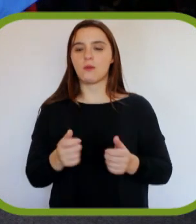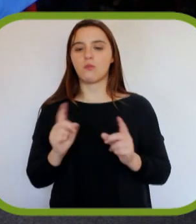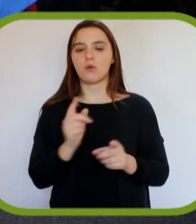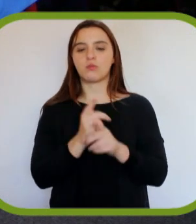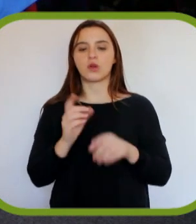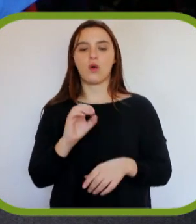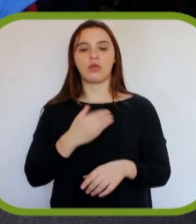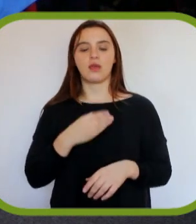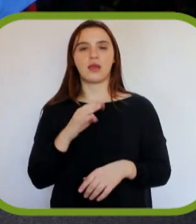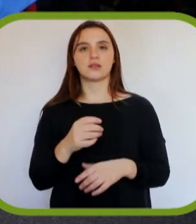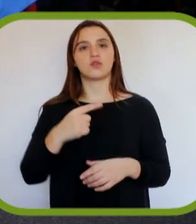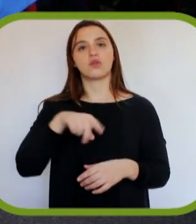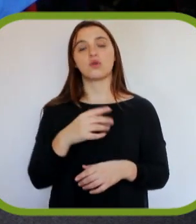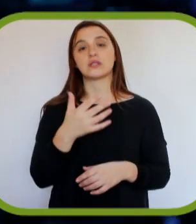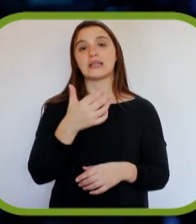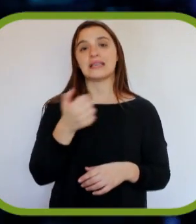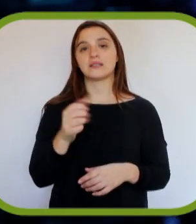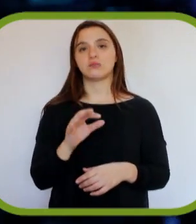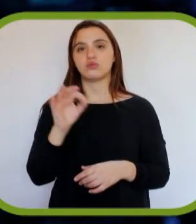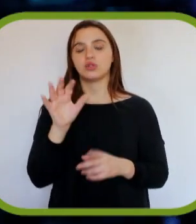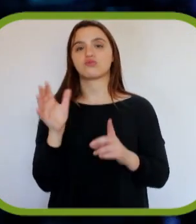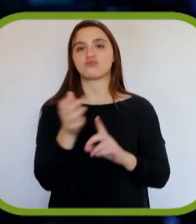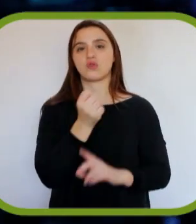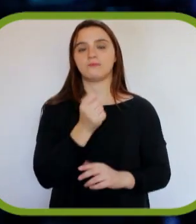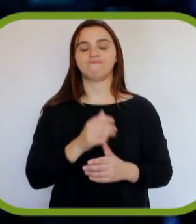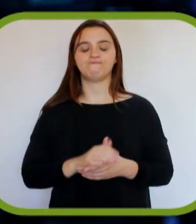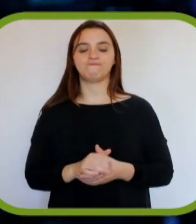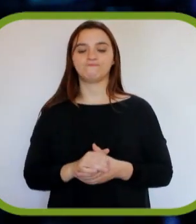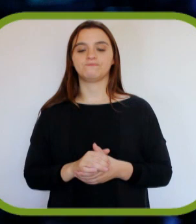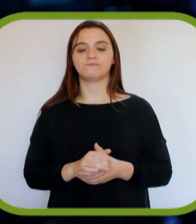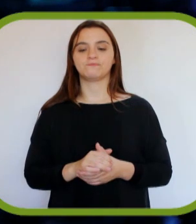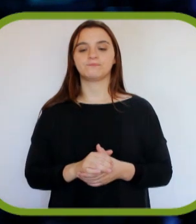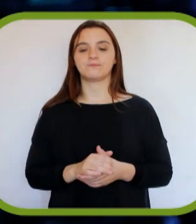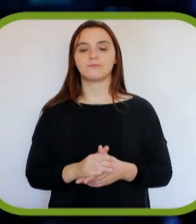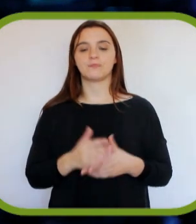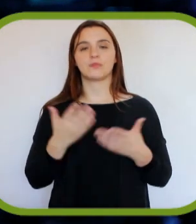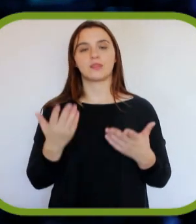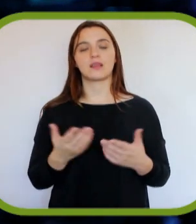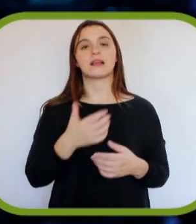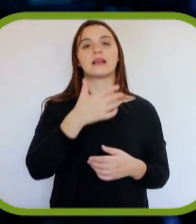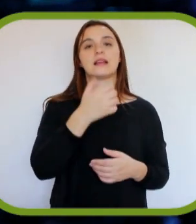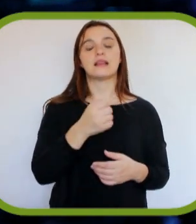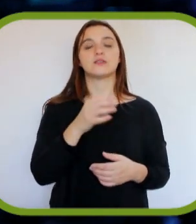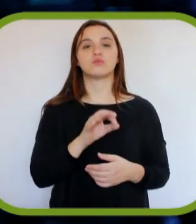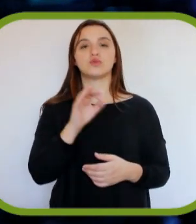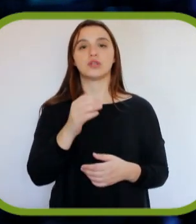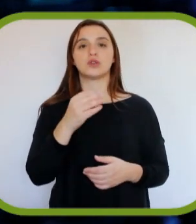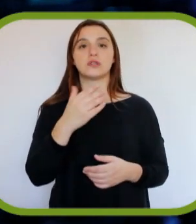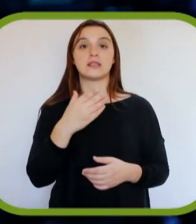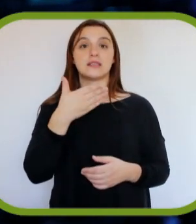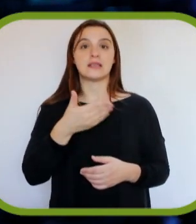good, because on the Sustainable Development Goals, we have only achieved 15% of the targets overall, 15%